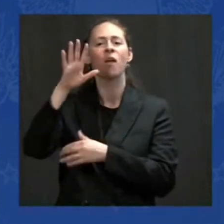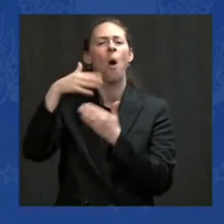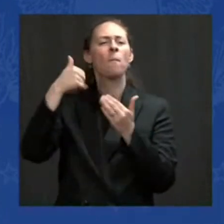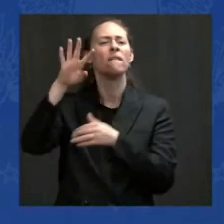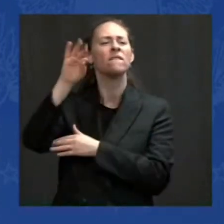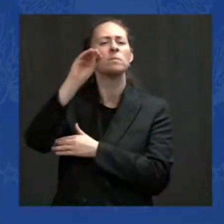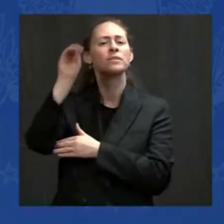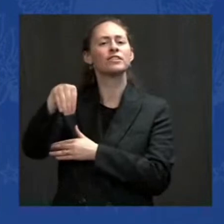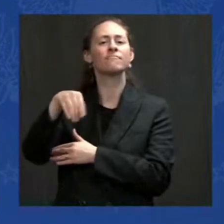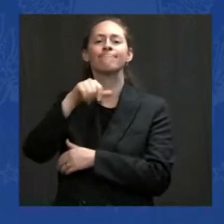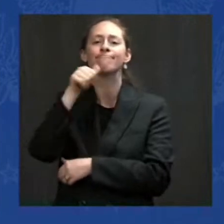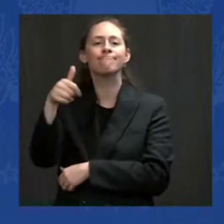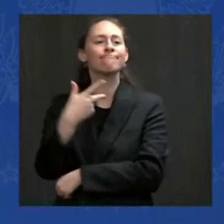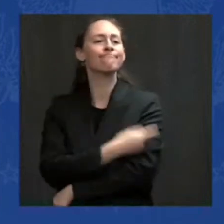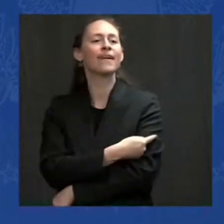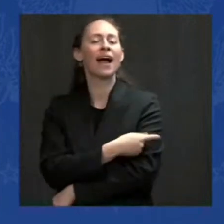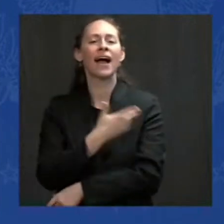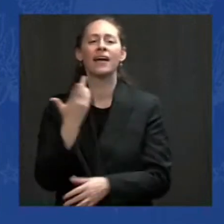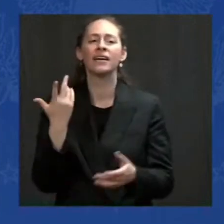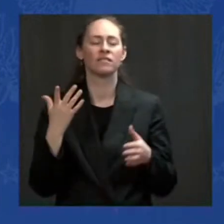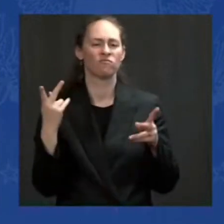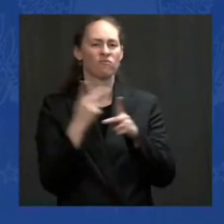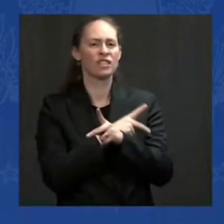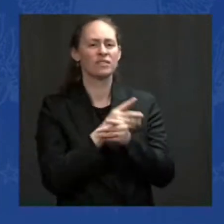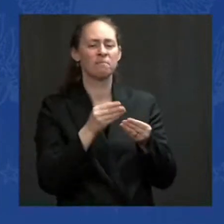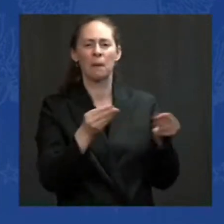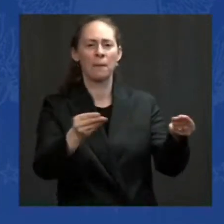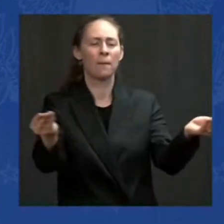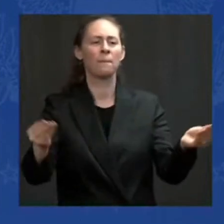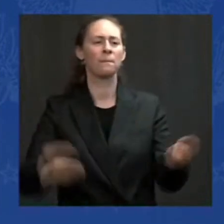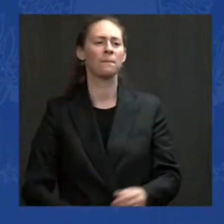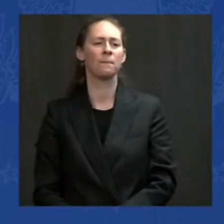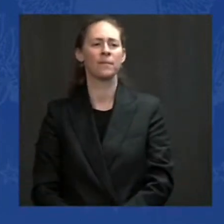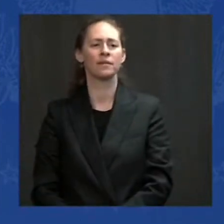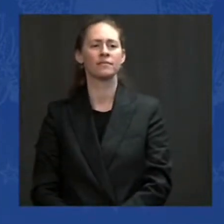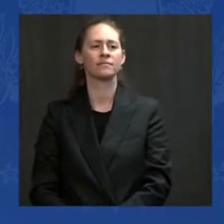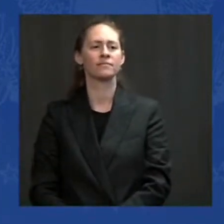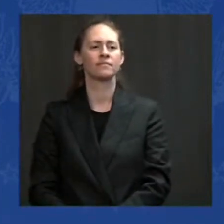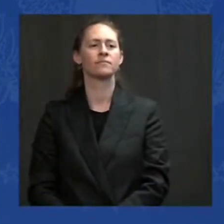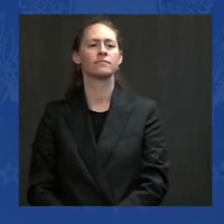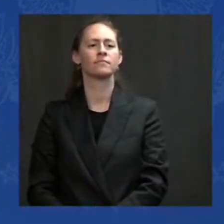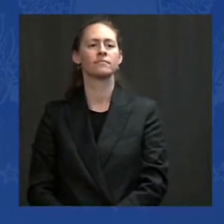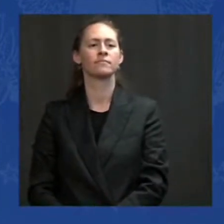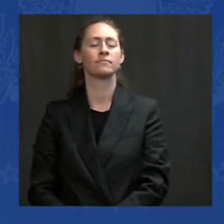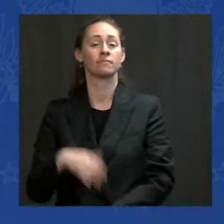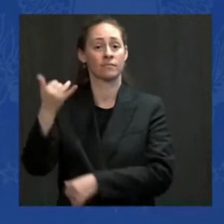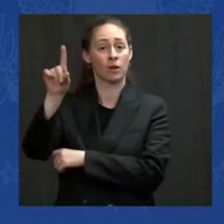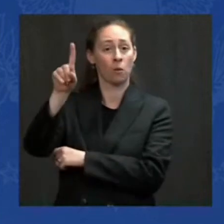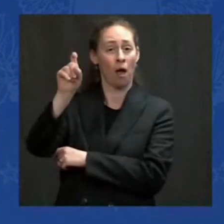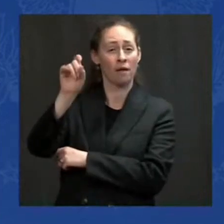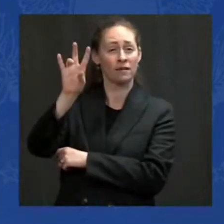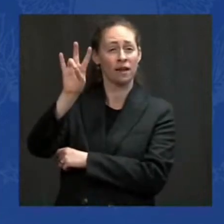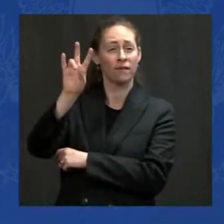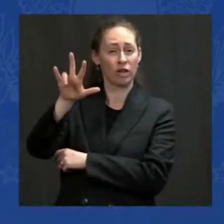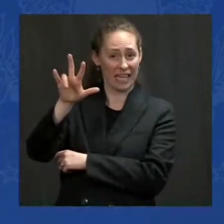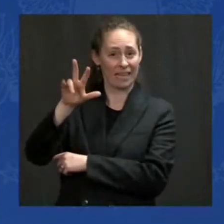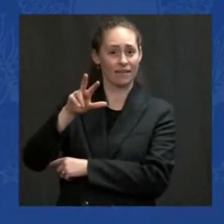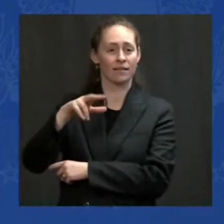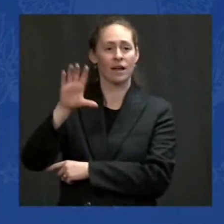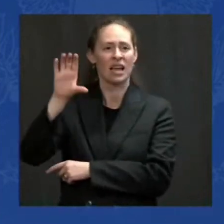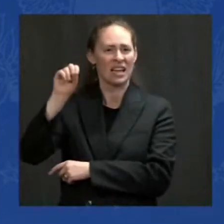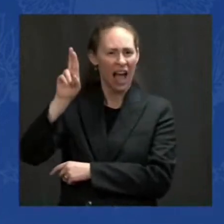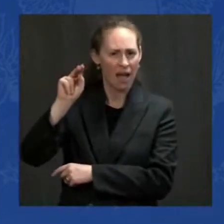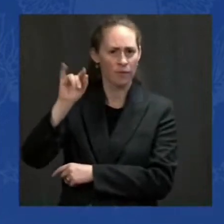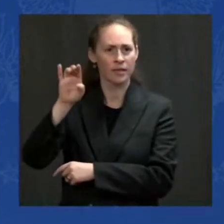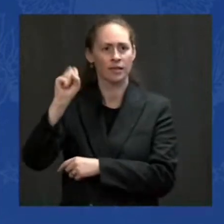people over the last several days. Of the 173 counties with the highest case rates, the vast